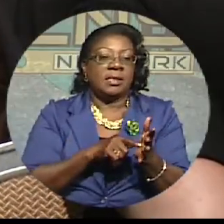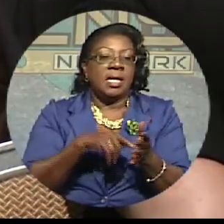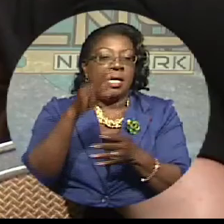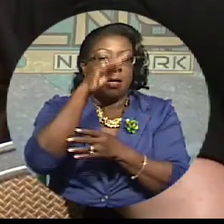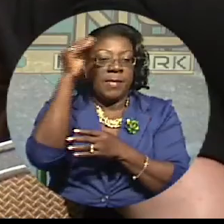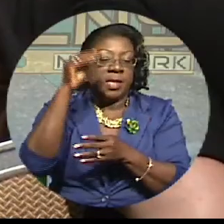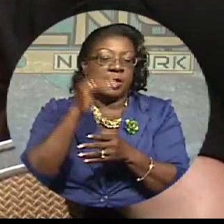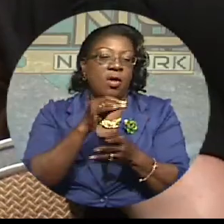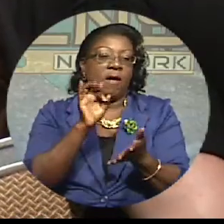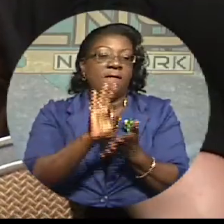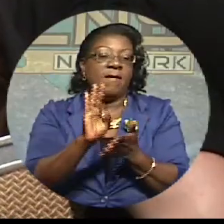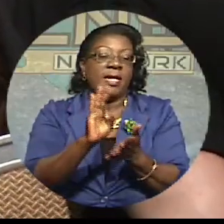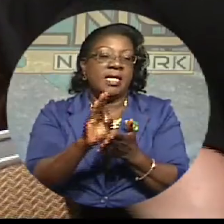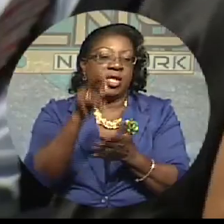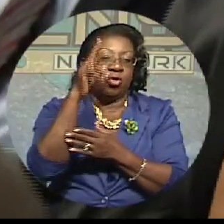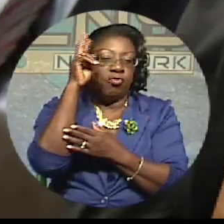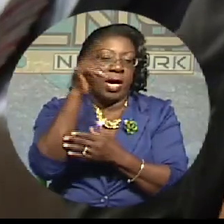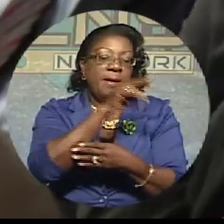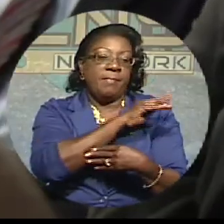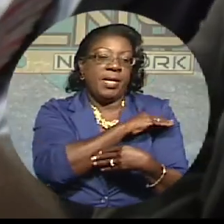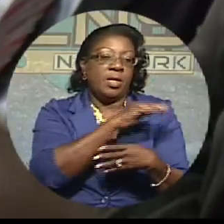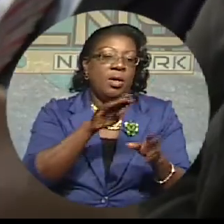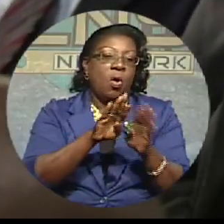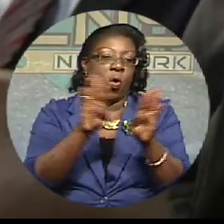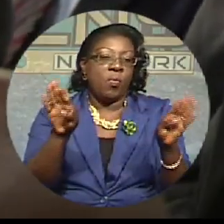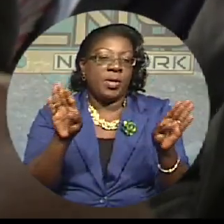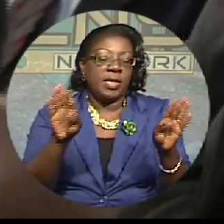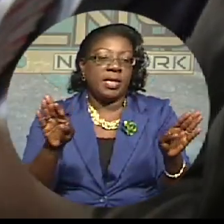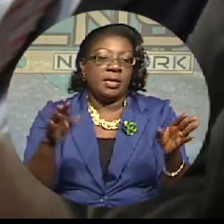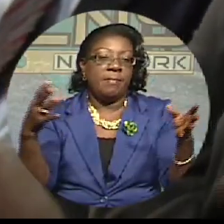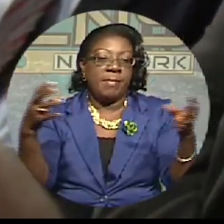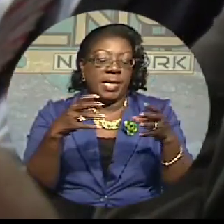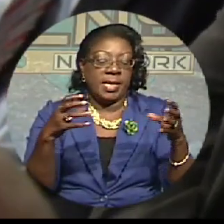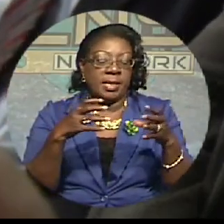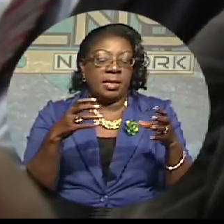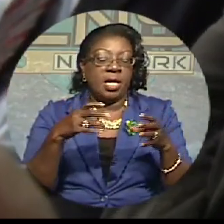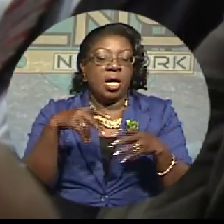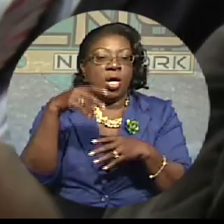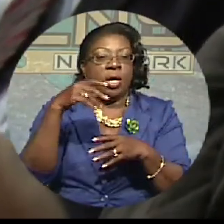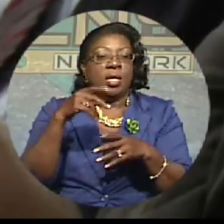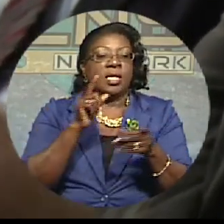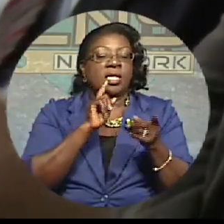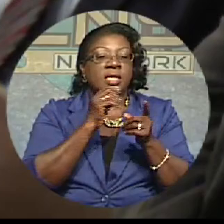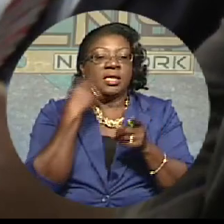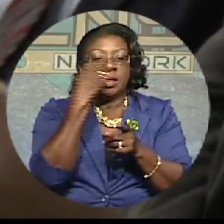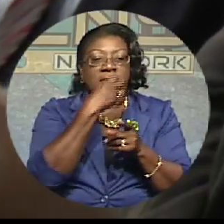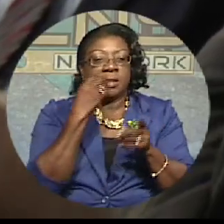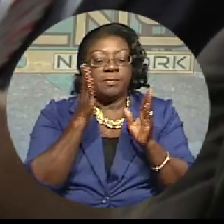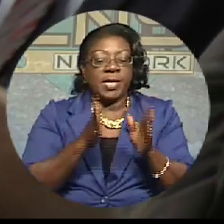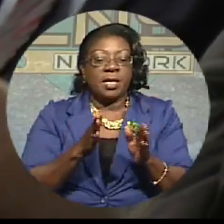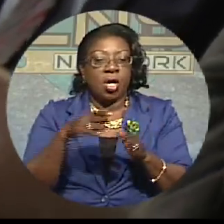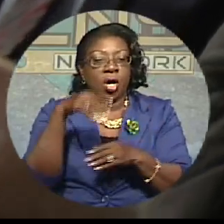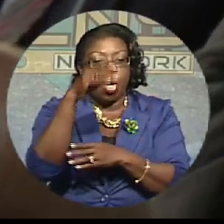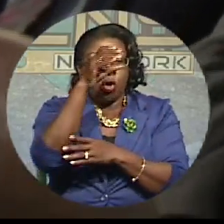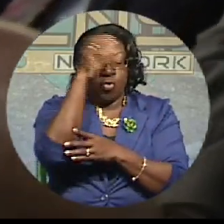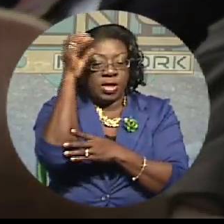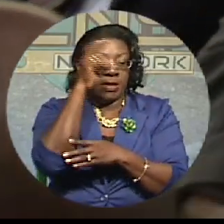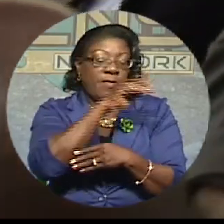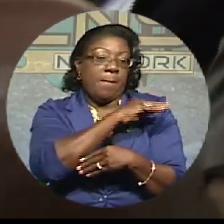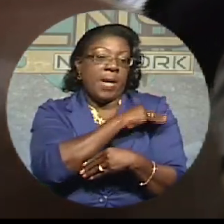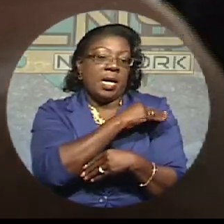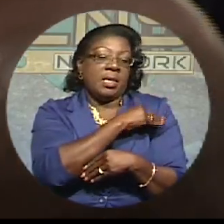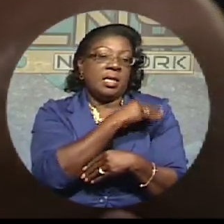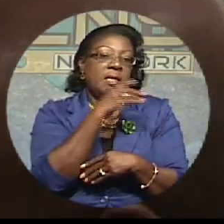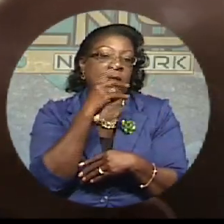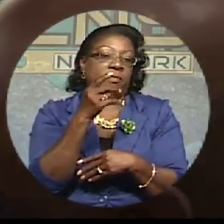of Financial Services Ryan Pinder opened the event. Guest presenter Christopher Martin, who is the Fiscal Crime Liaison Counselor for